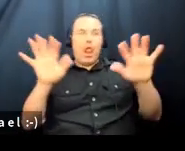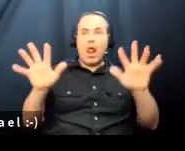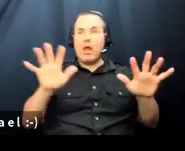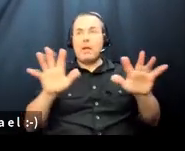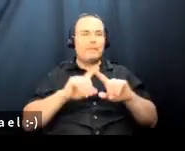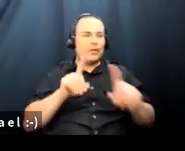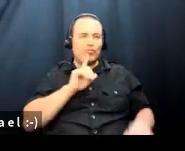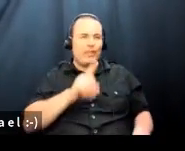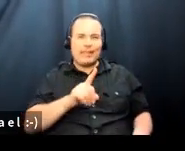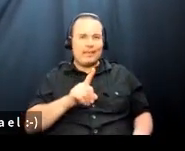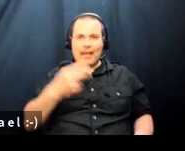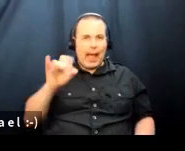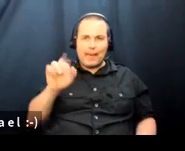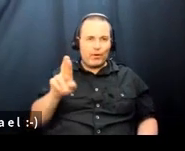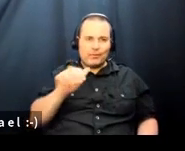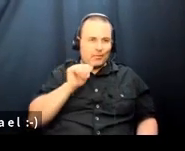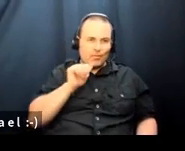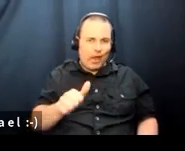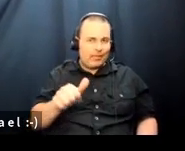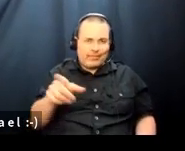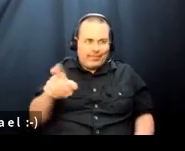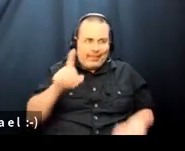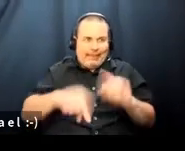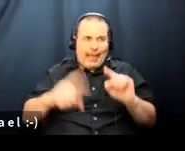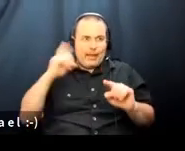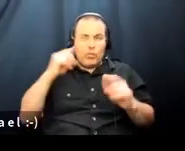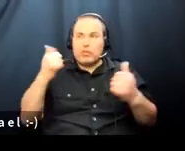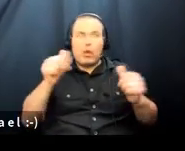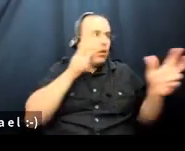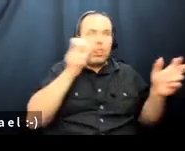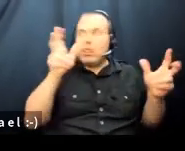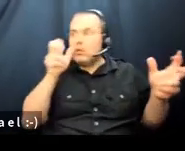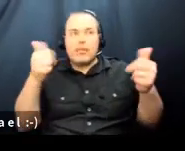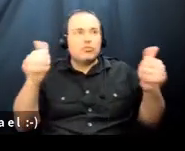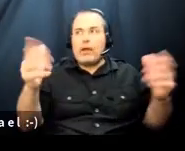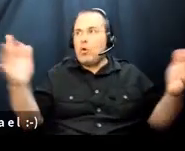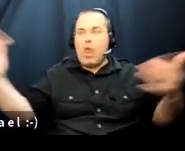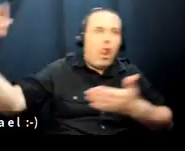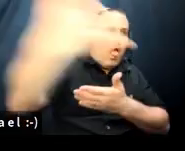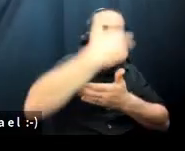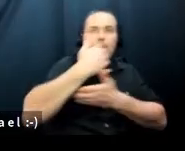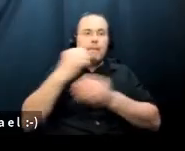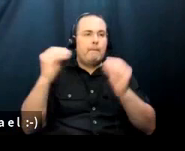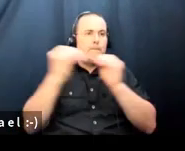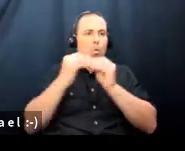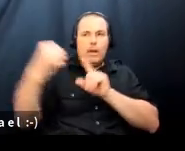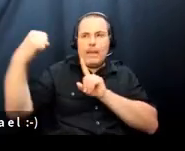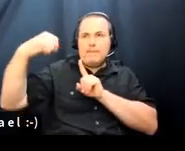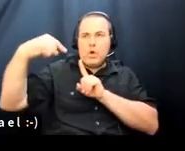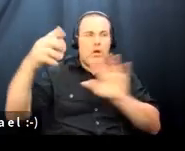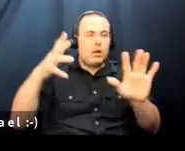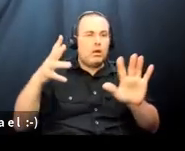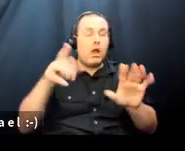all. They can't hear. So they're trying to get more input. They also seem to get more